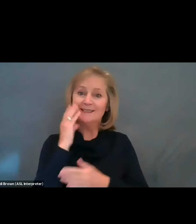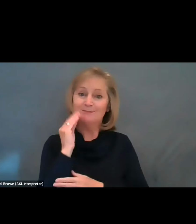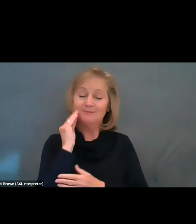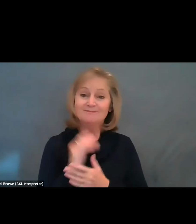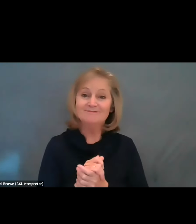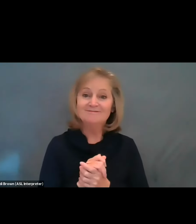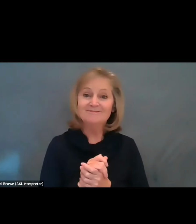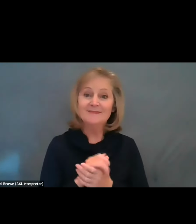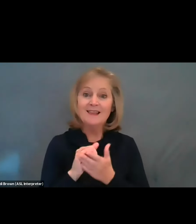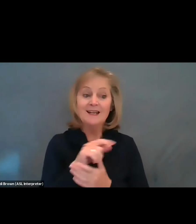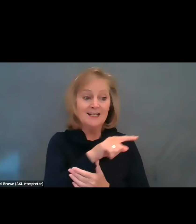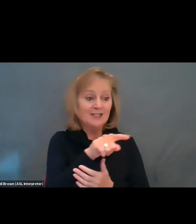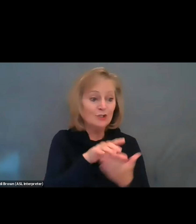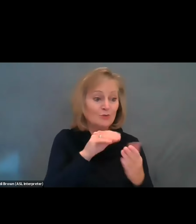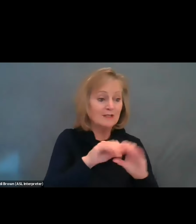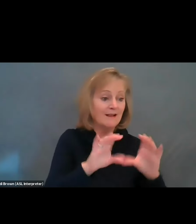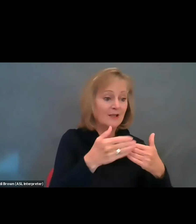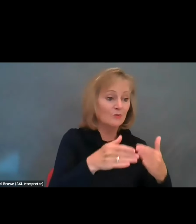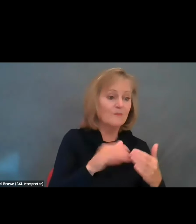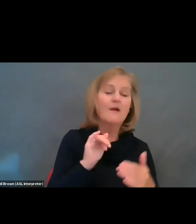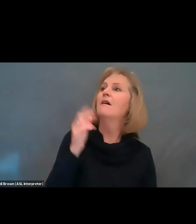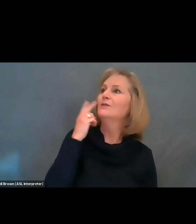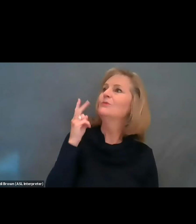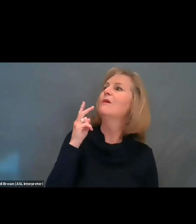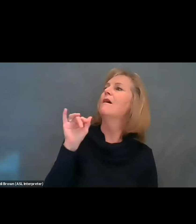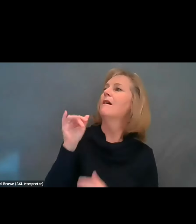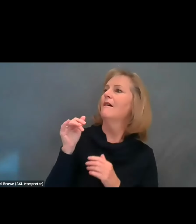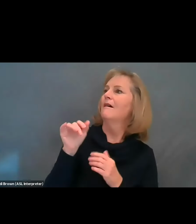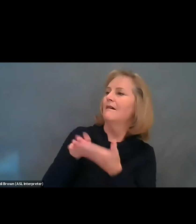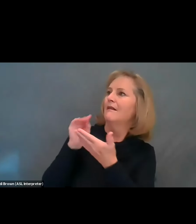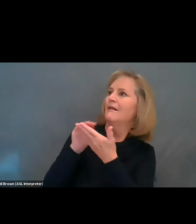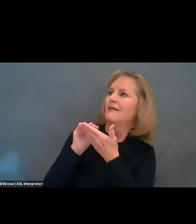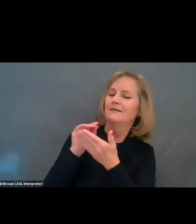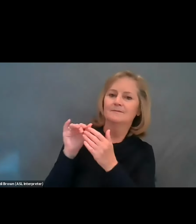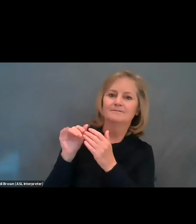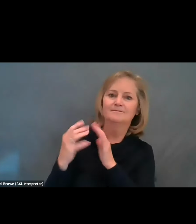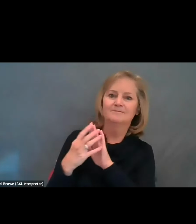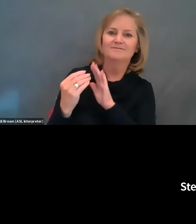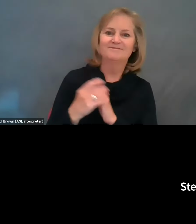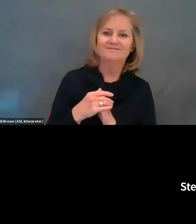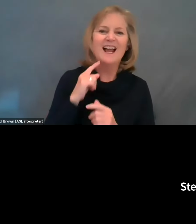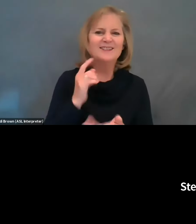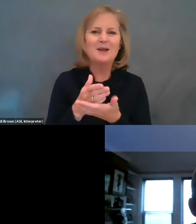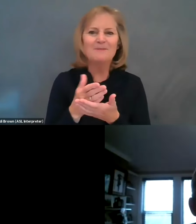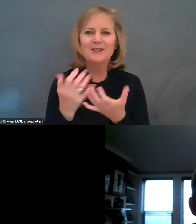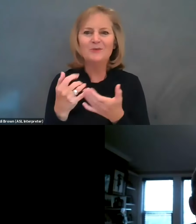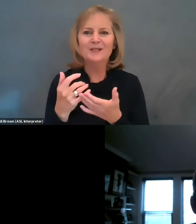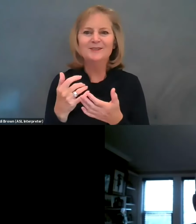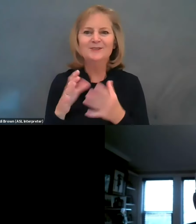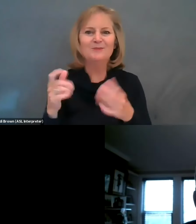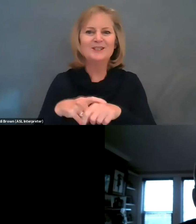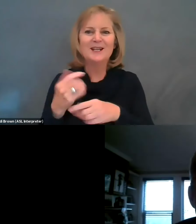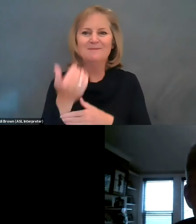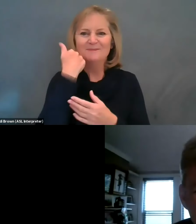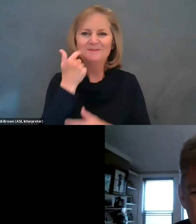experience, so that the students in the classroom are able to feed off that. Yeah, I'll stop there. I don't want to take too much time.